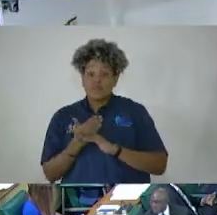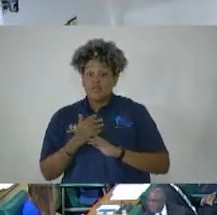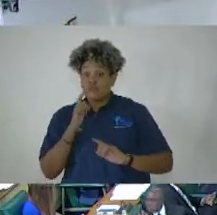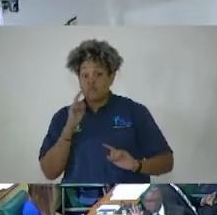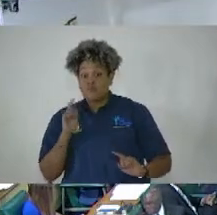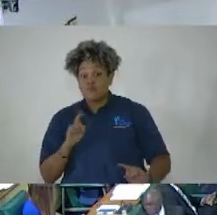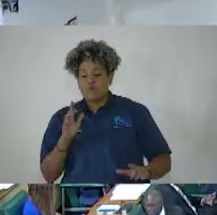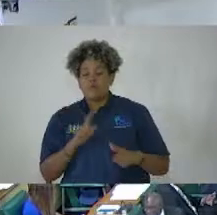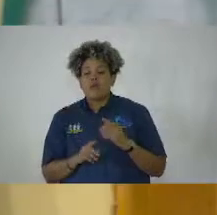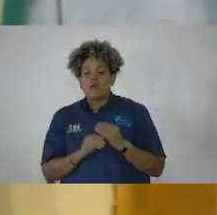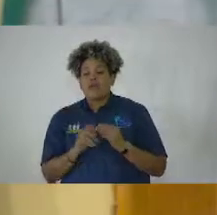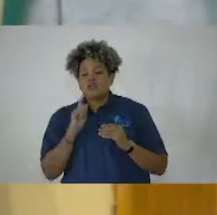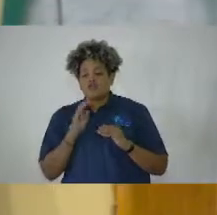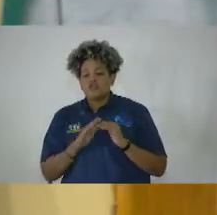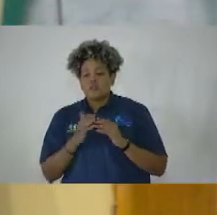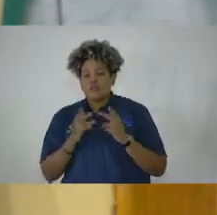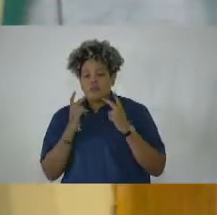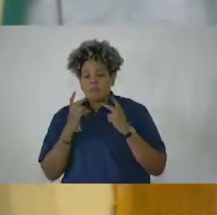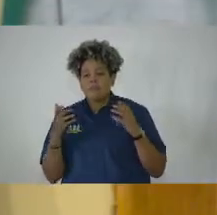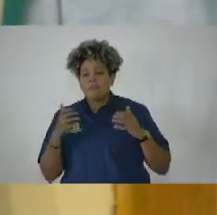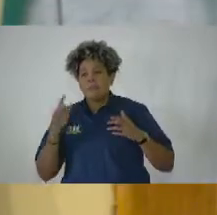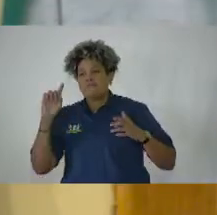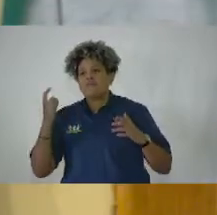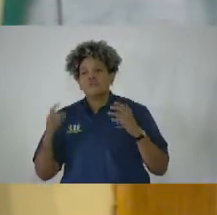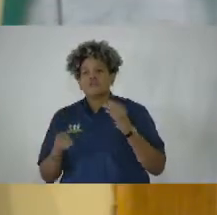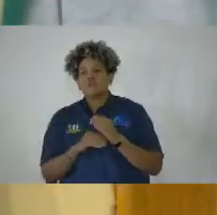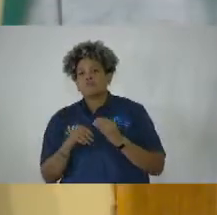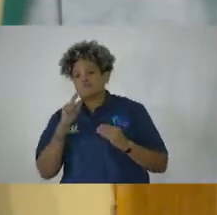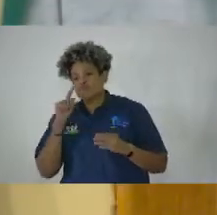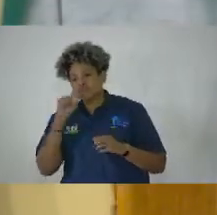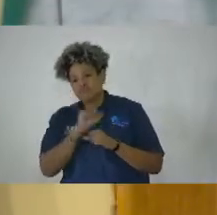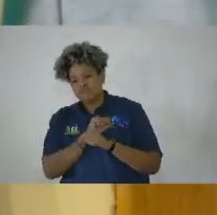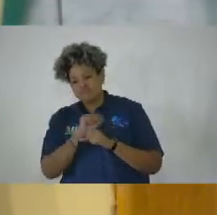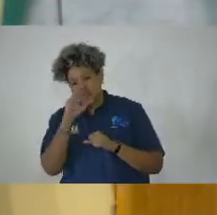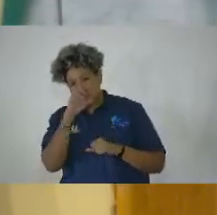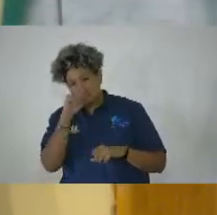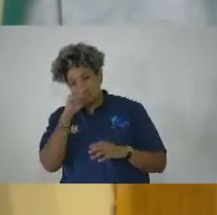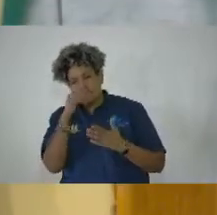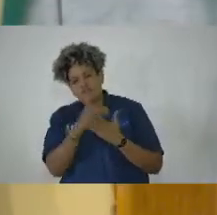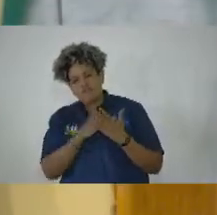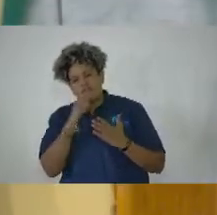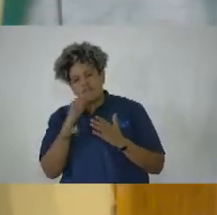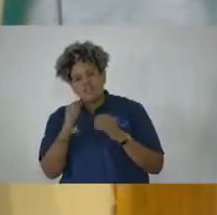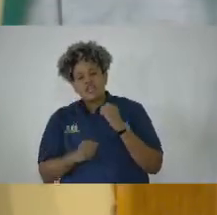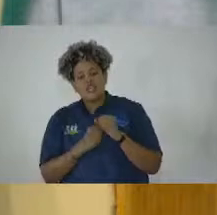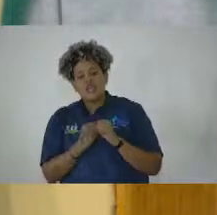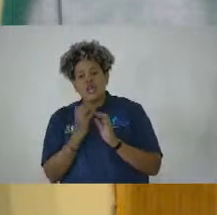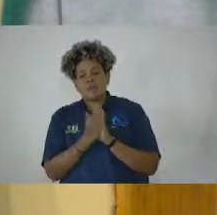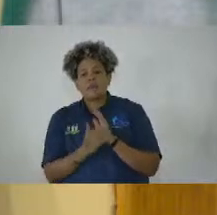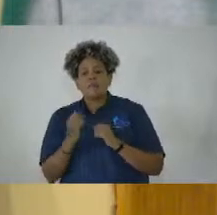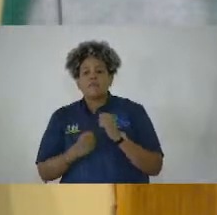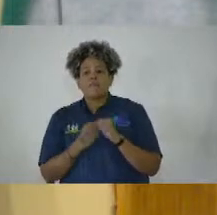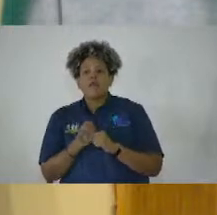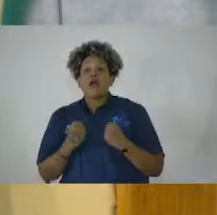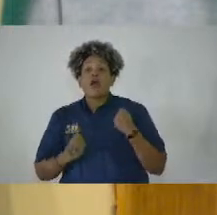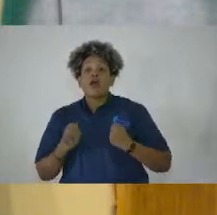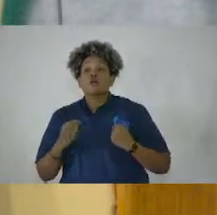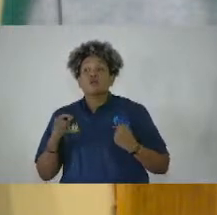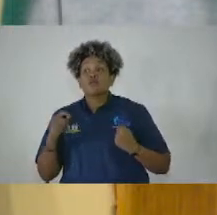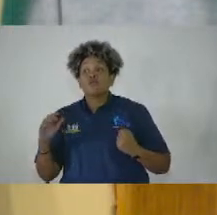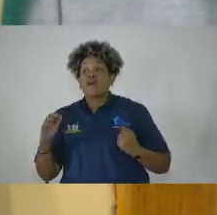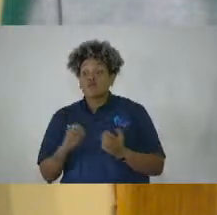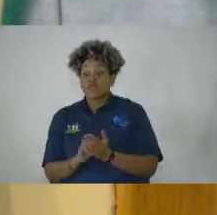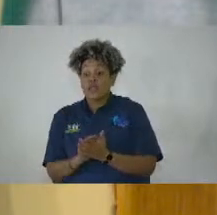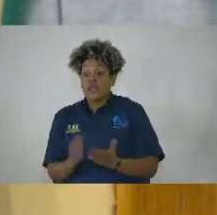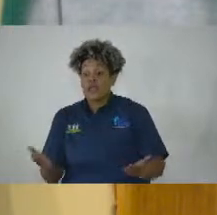report, and the Jamaica Public Body's first supplementary estimates of revenue for the year ending March 2025, which were laid on the table of the